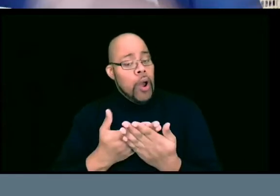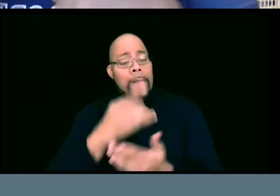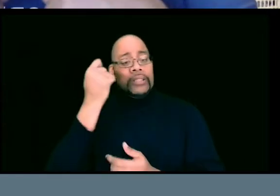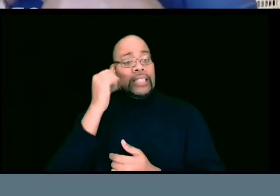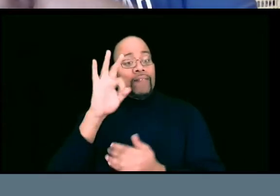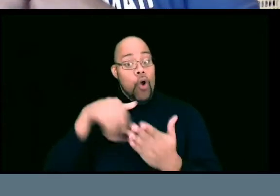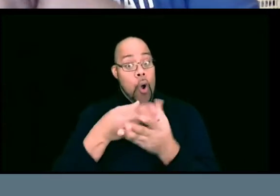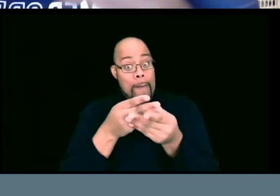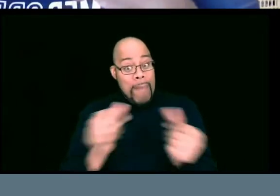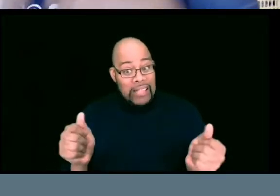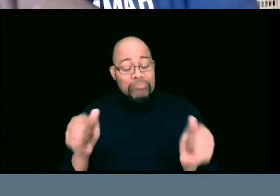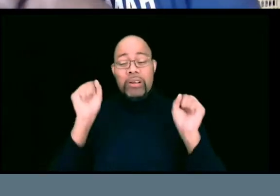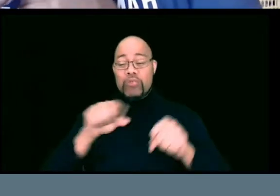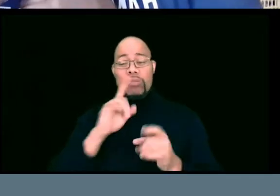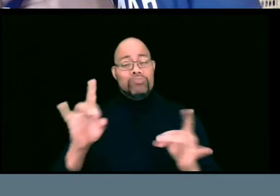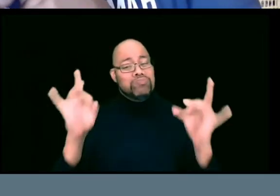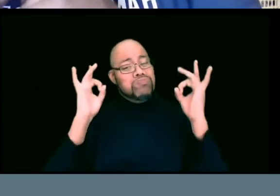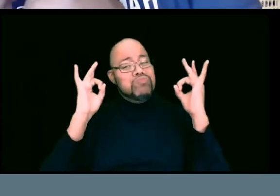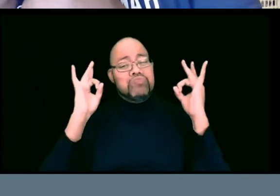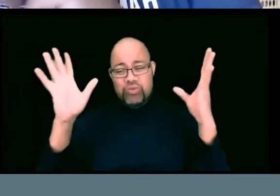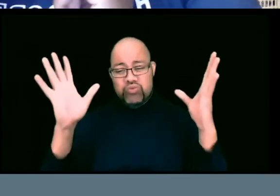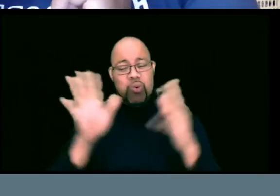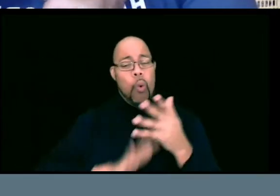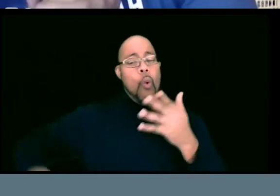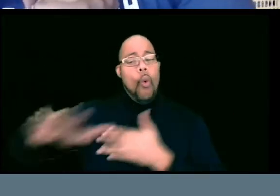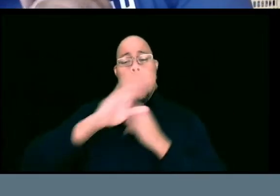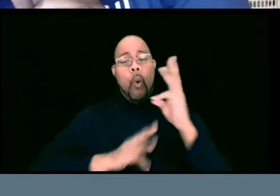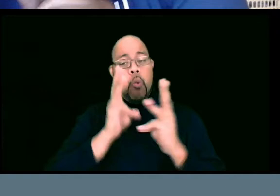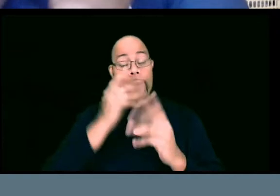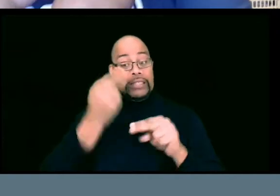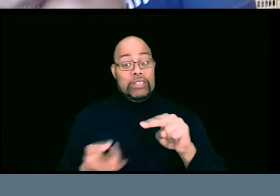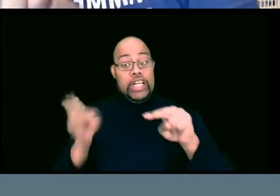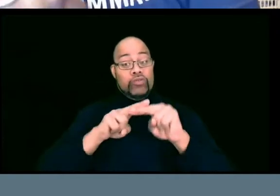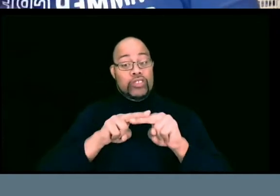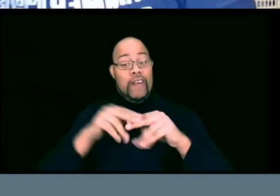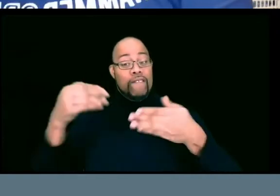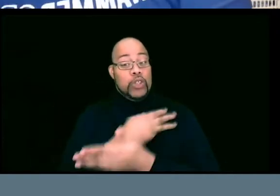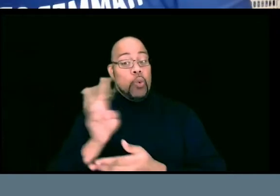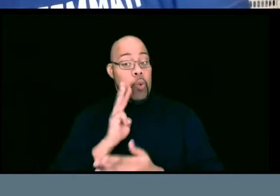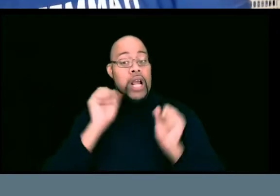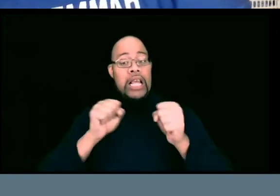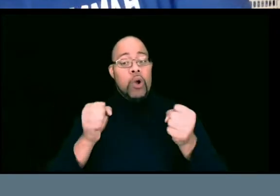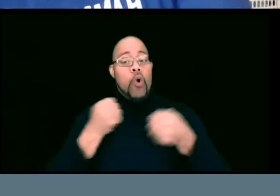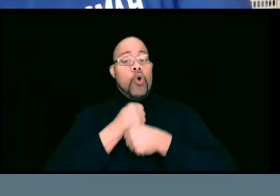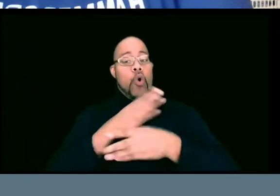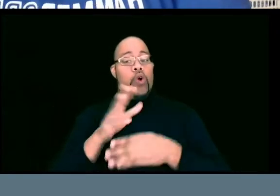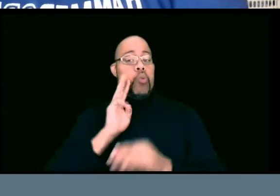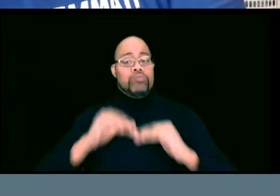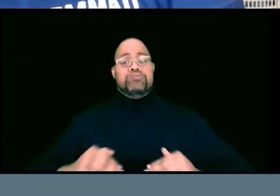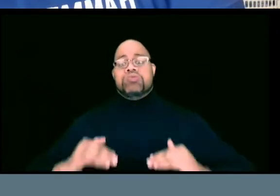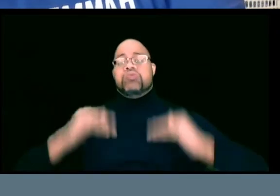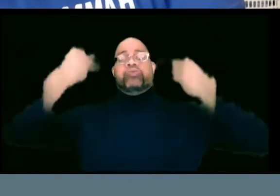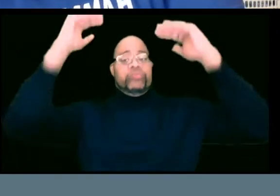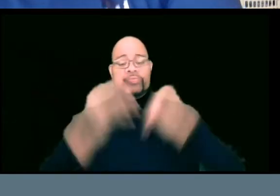melting rate, which is good because if all of it were to melt, it could lead to catastrophic events worldwide because the increase of freshwater outflow could